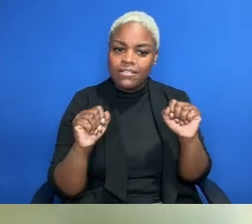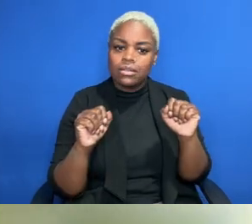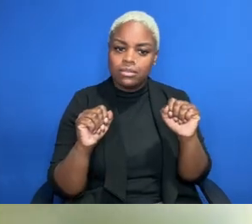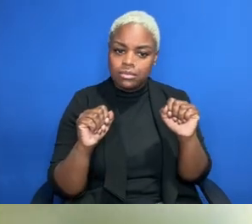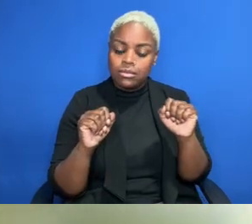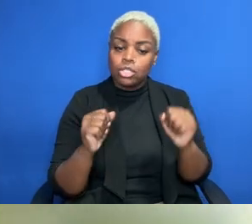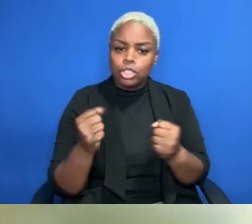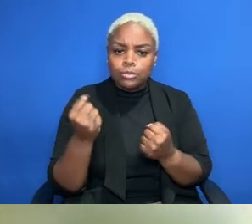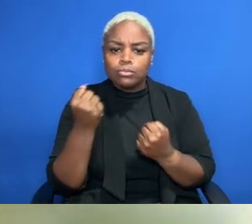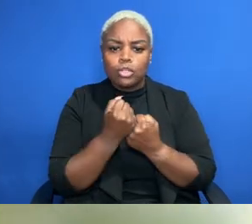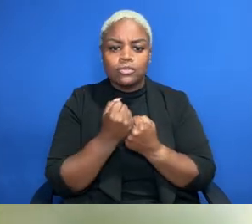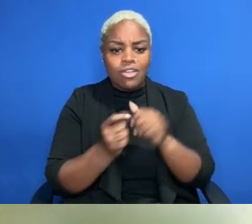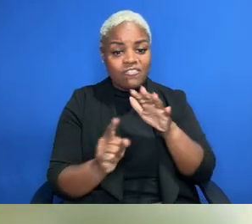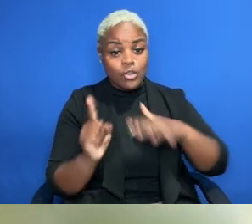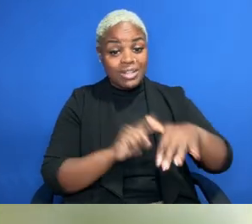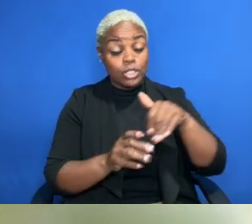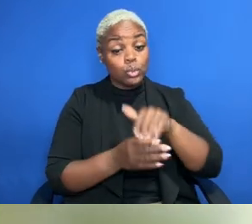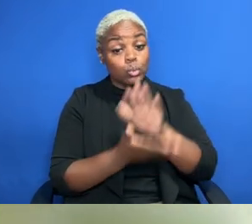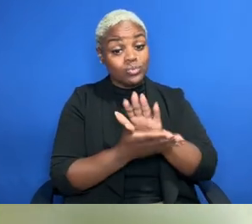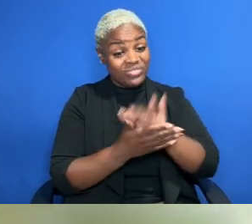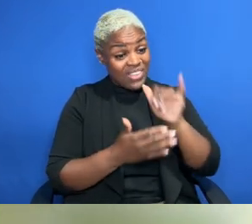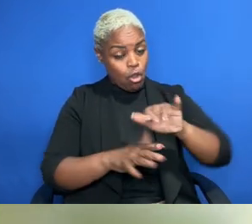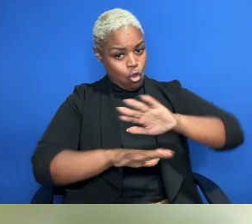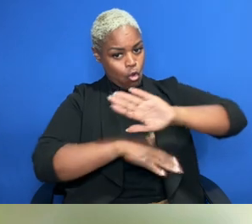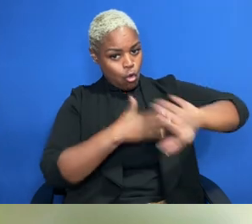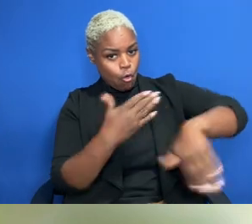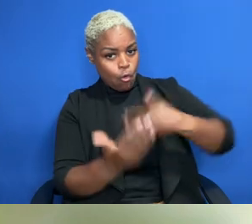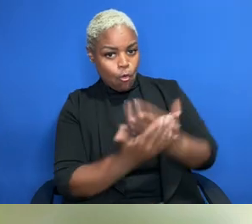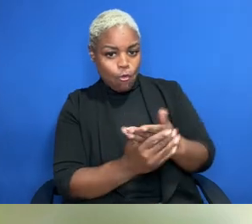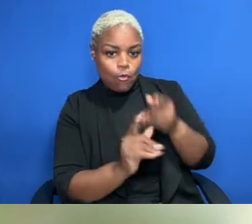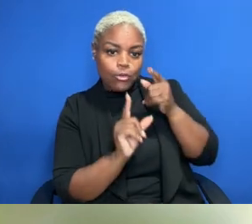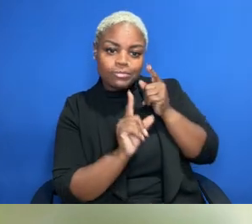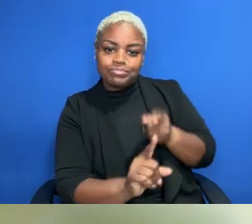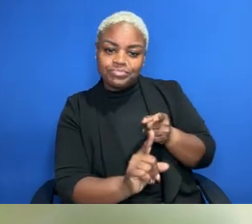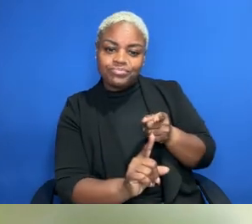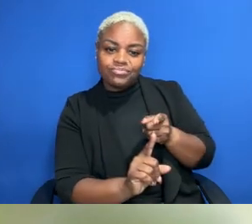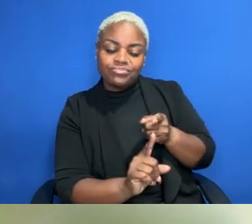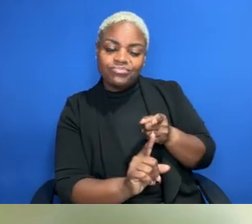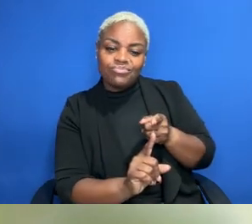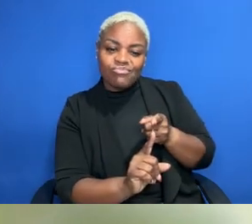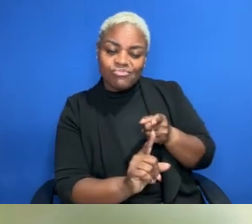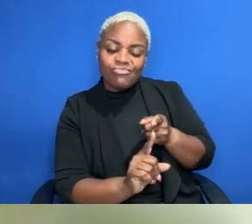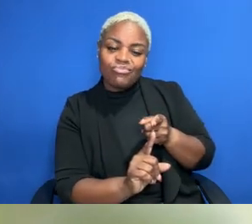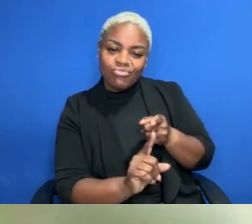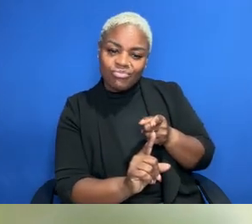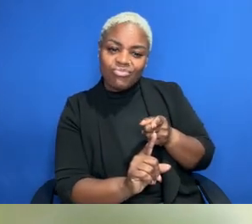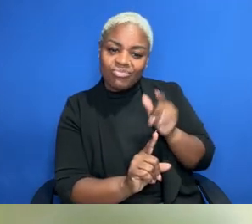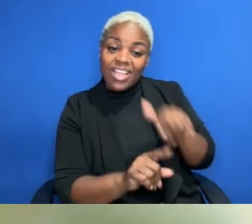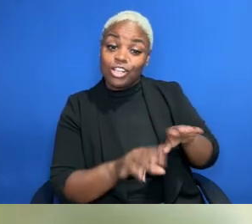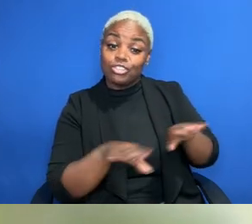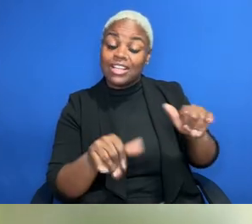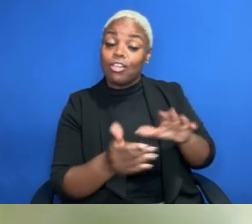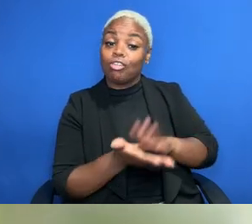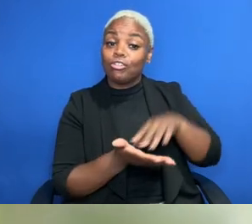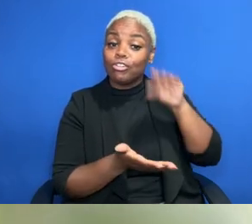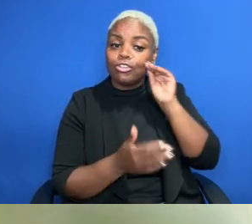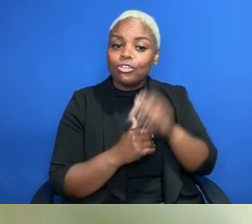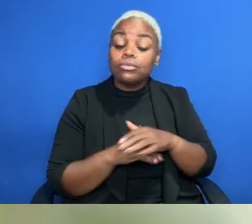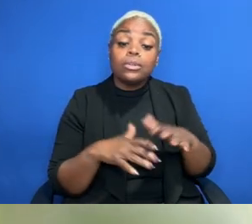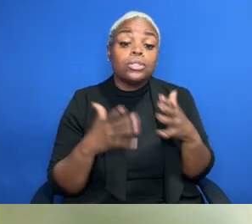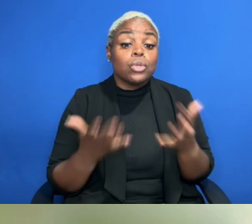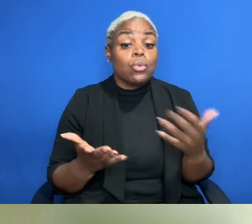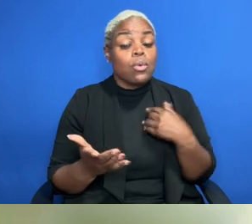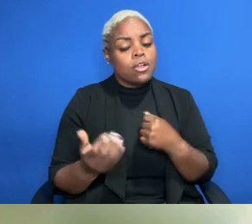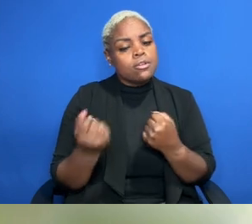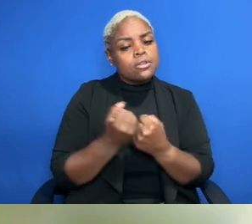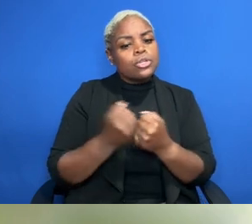believe, to provide that safe and supportive environment in schools so that all children can